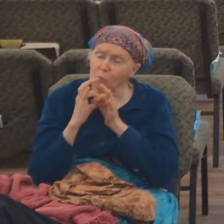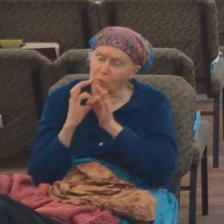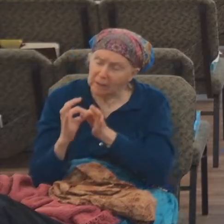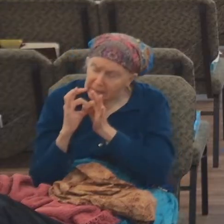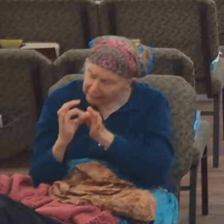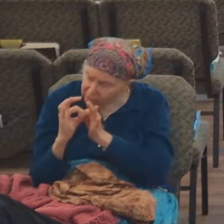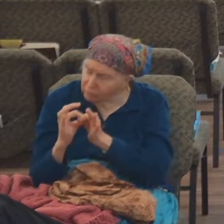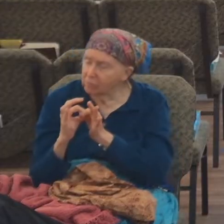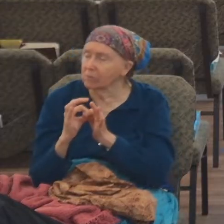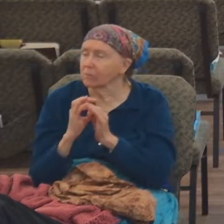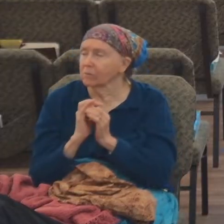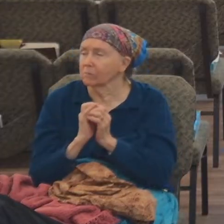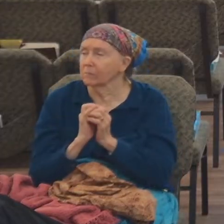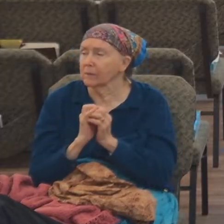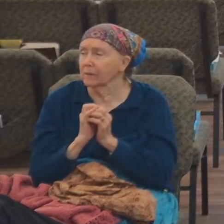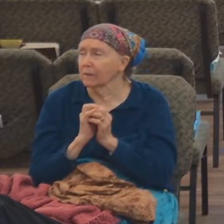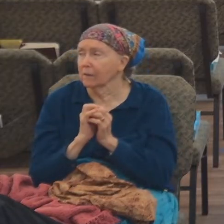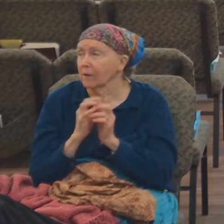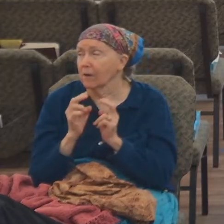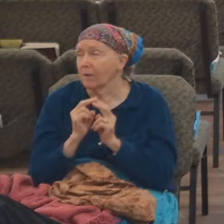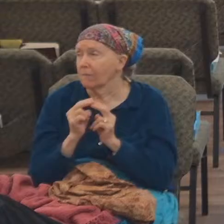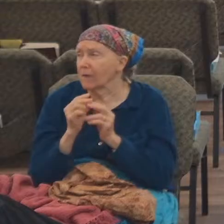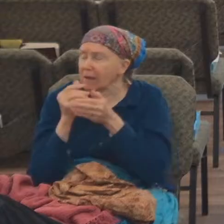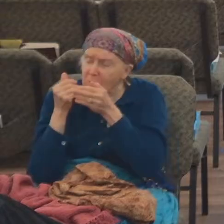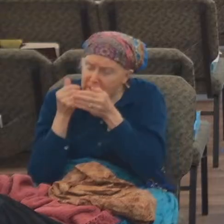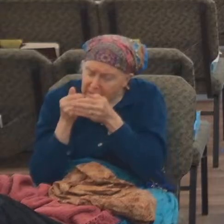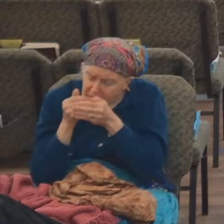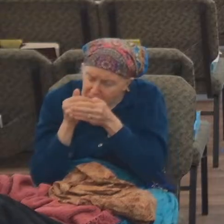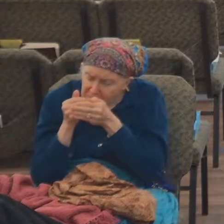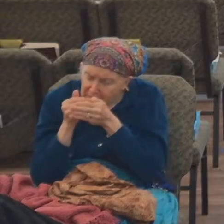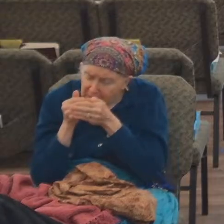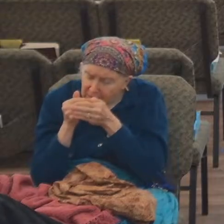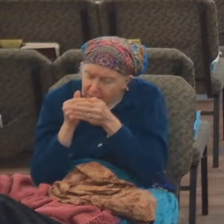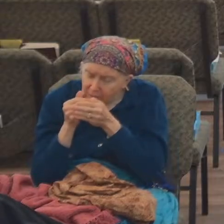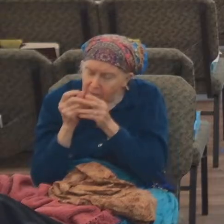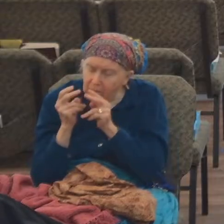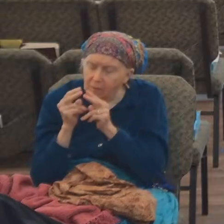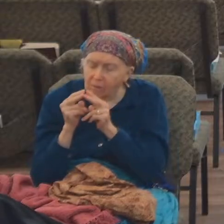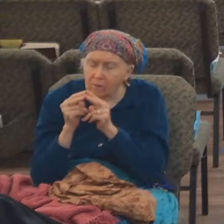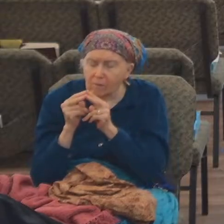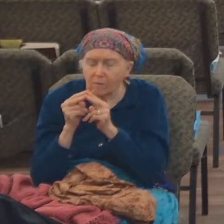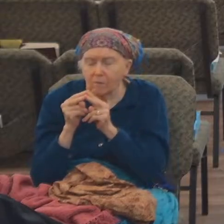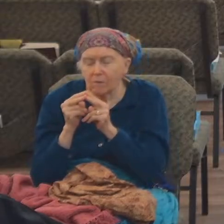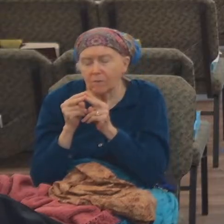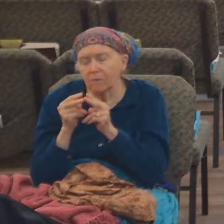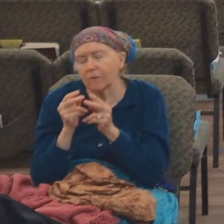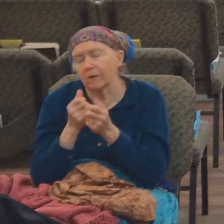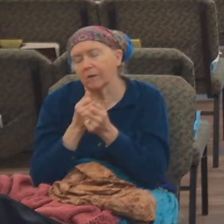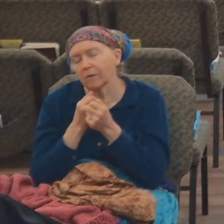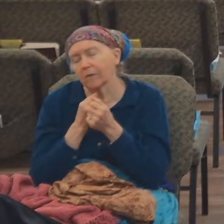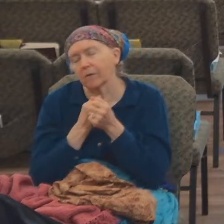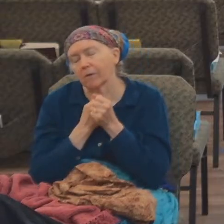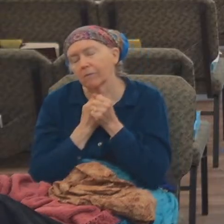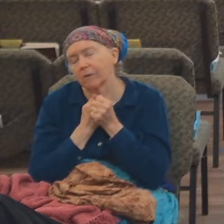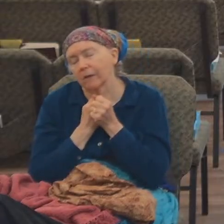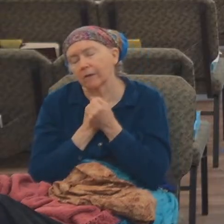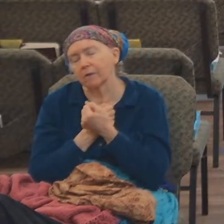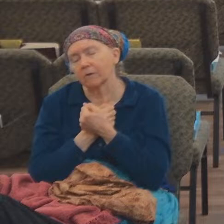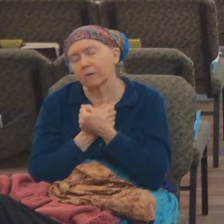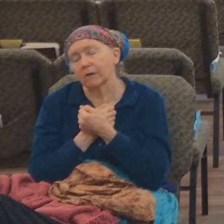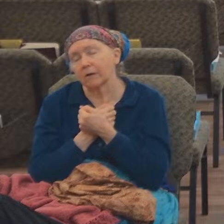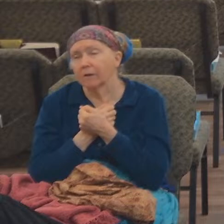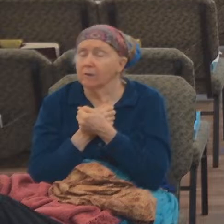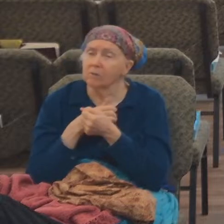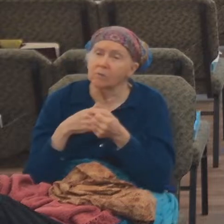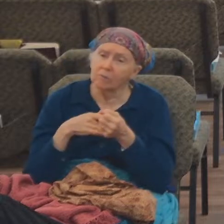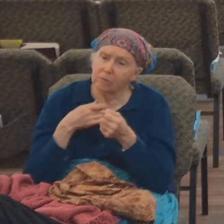relationship, okay? And it's very intimate, very affectionately driven. Just allow yourself to feel his ache, okay?